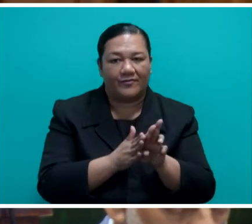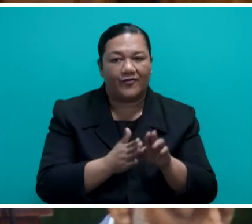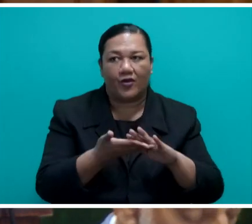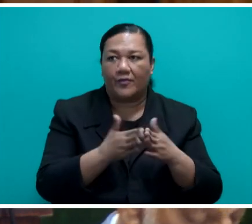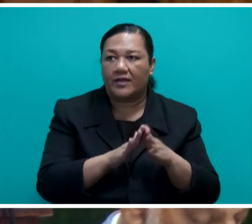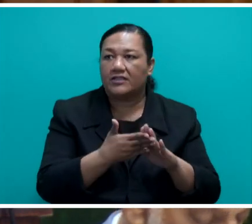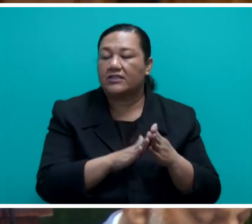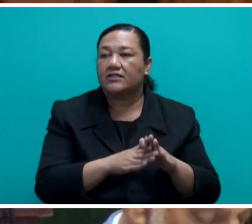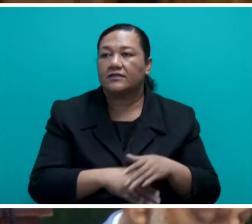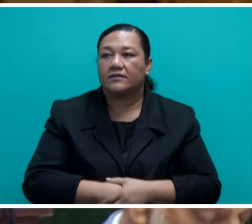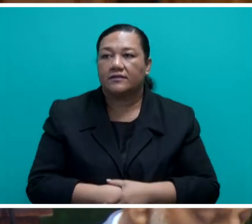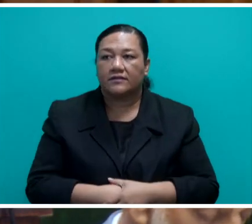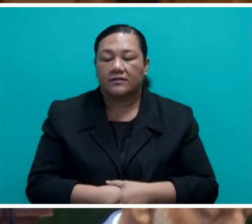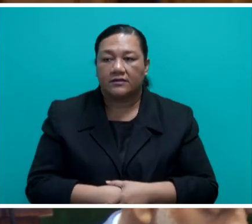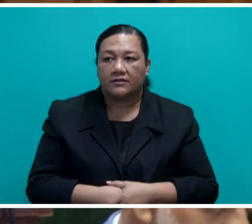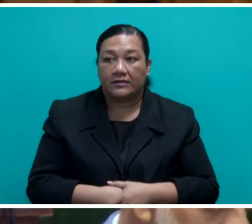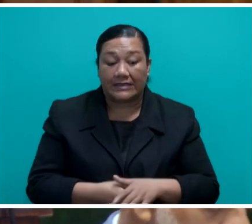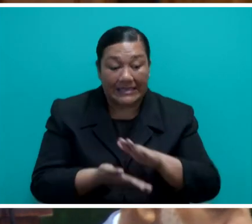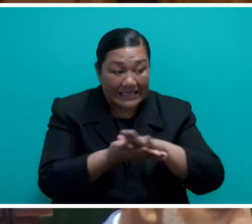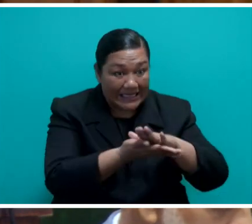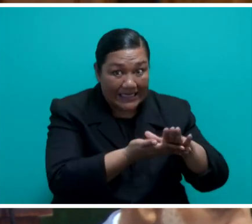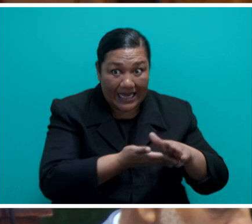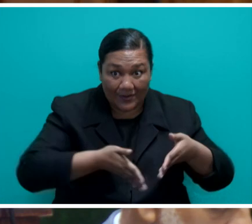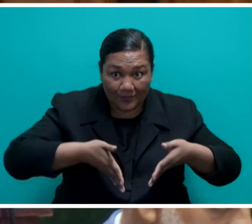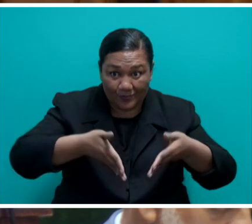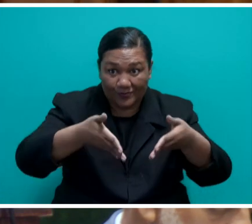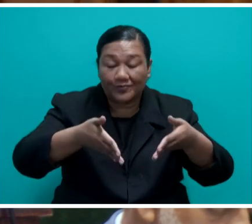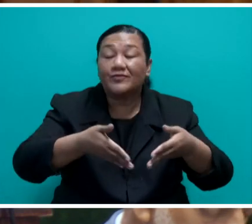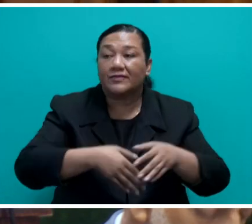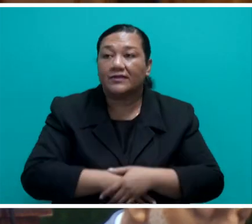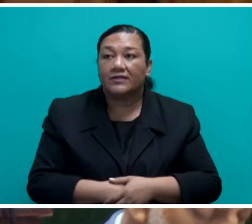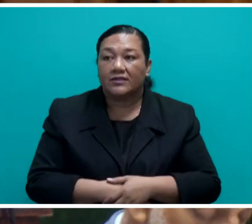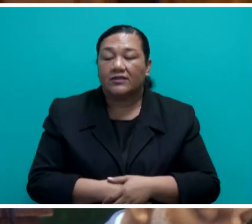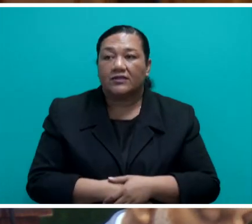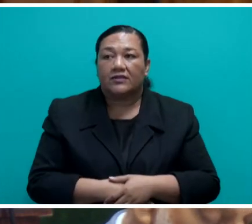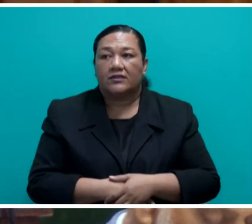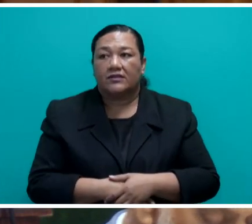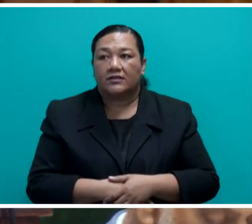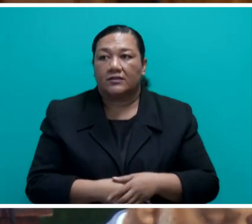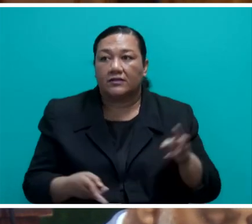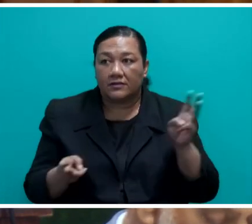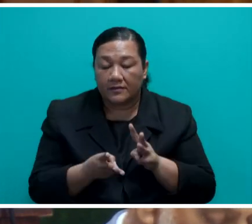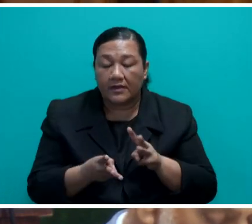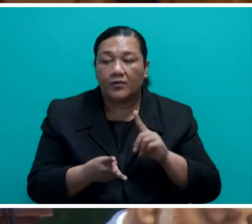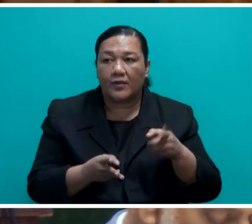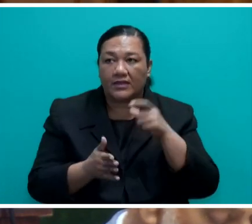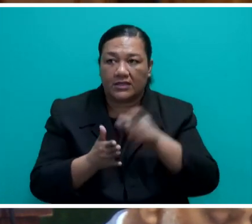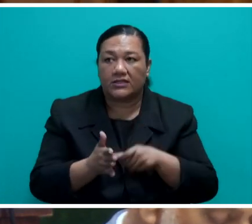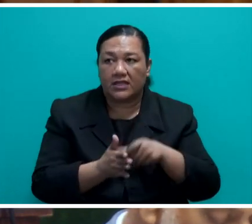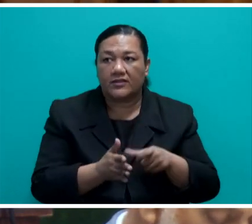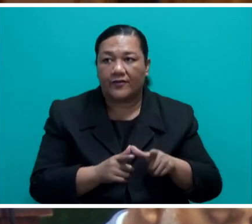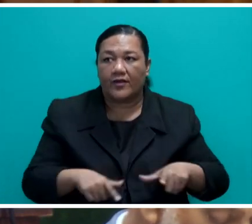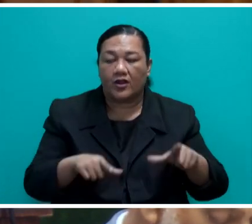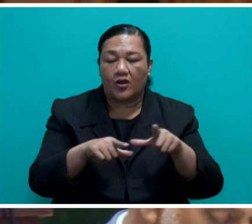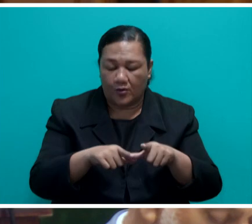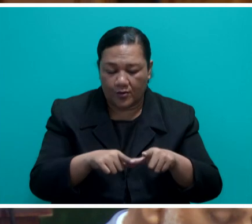Clearing of the main drains through desilting will promote better water flow and minimize the chances of localized flooding during periods of heavy